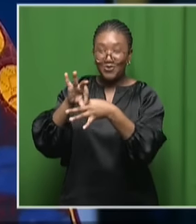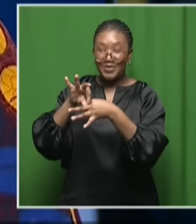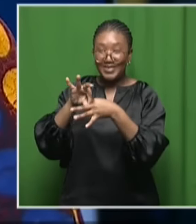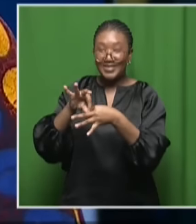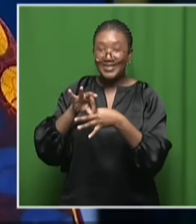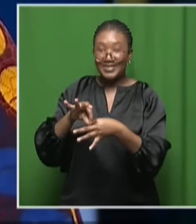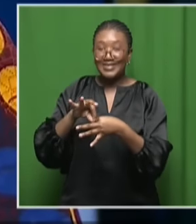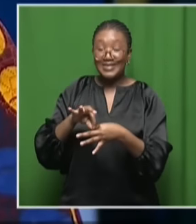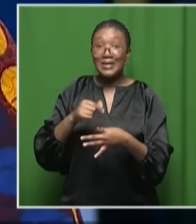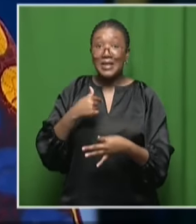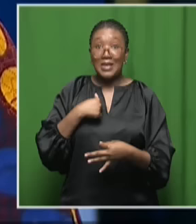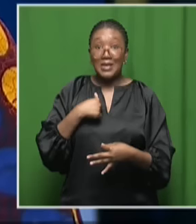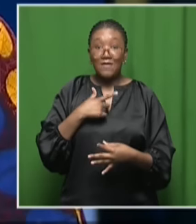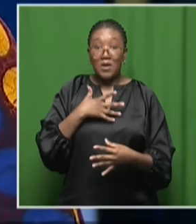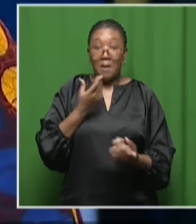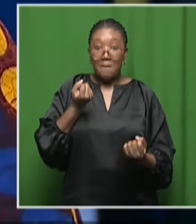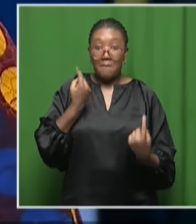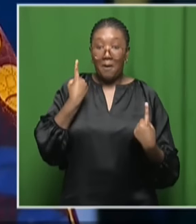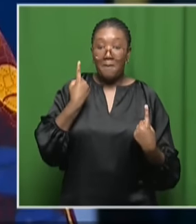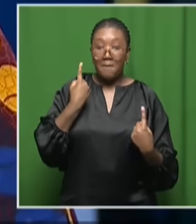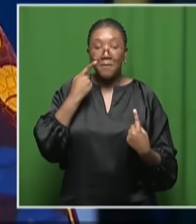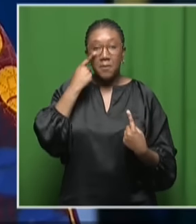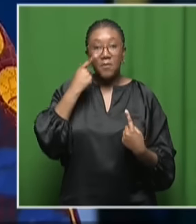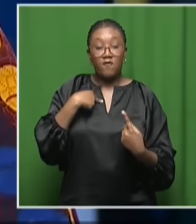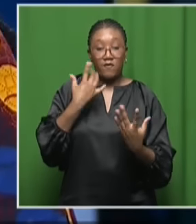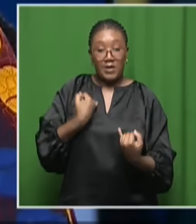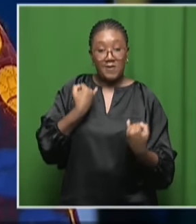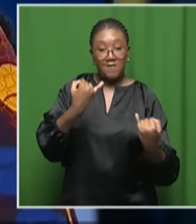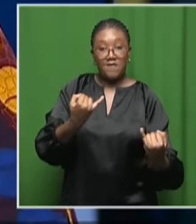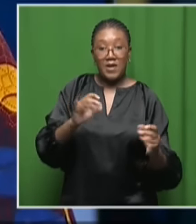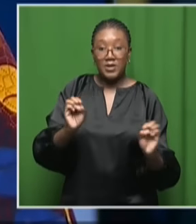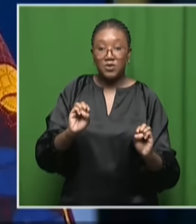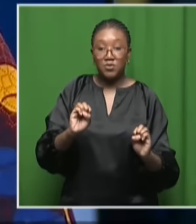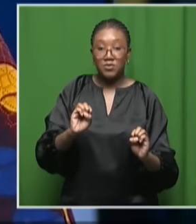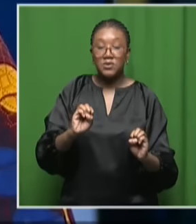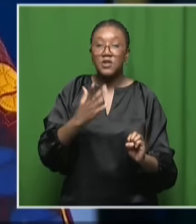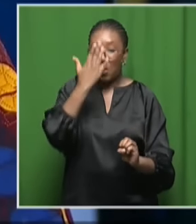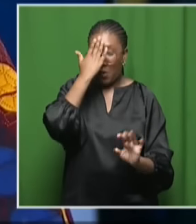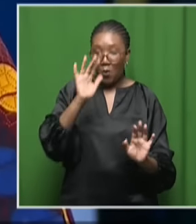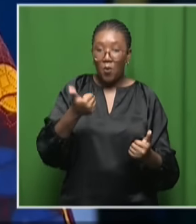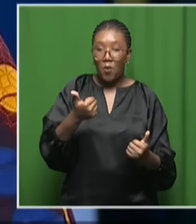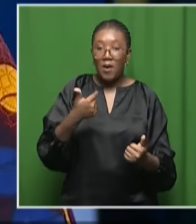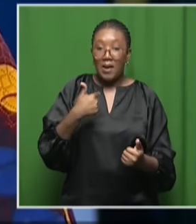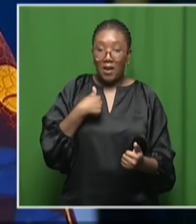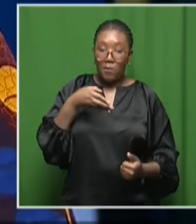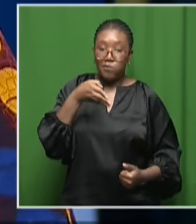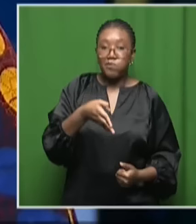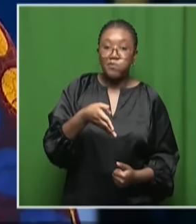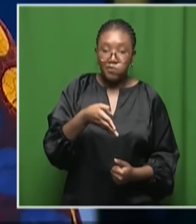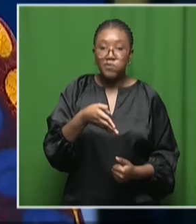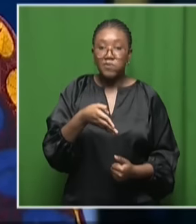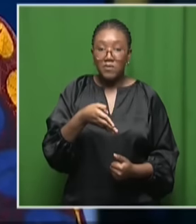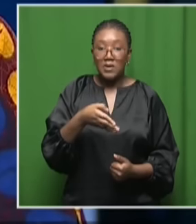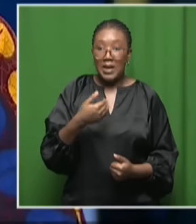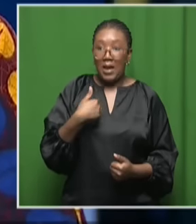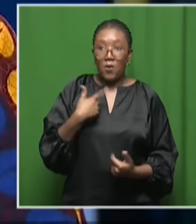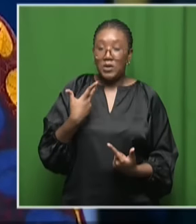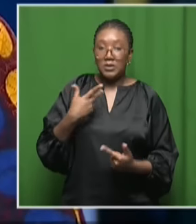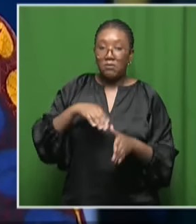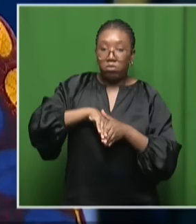aren't at the table, if you haven't been invited to the table, you best believe you are on the menu. And